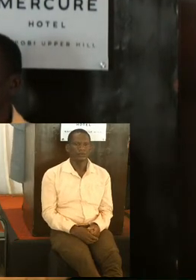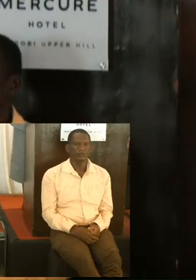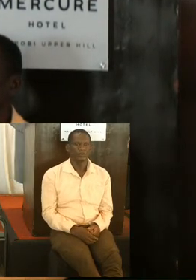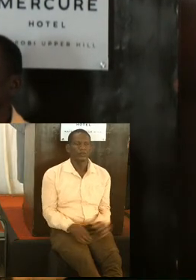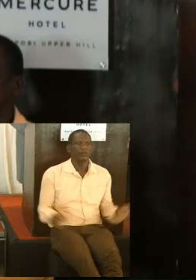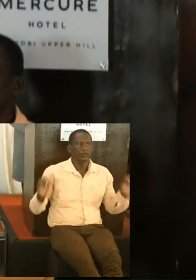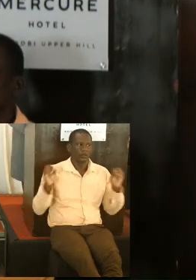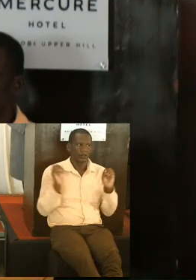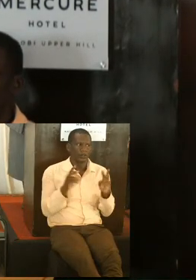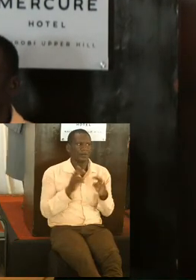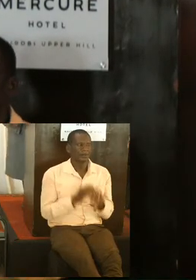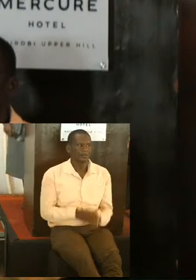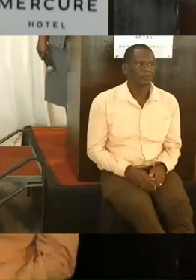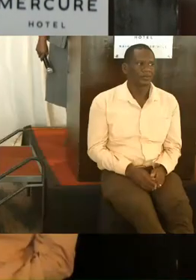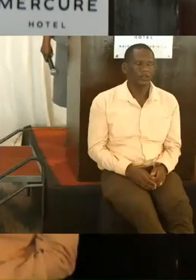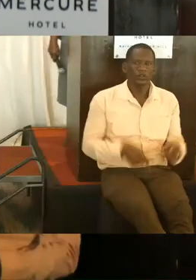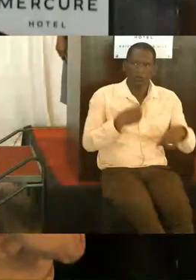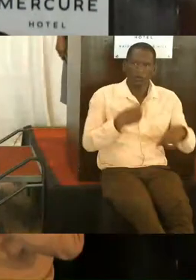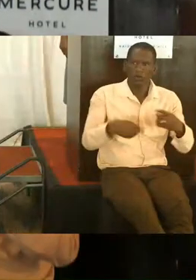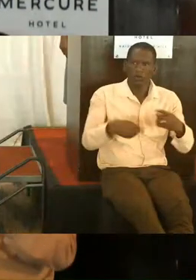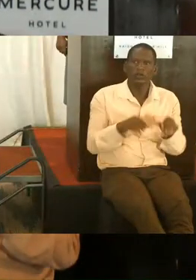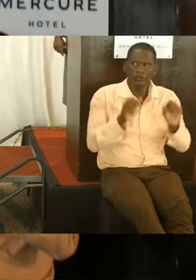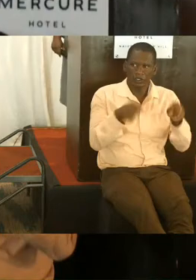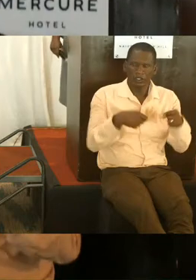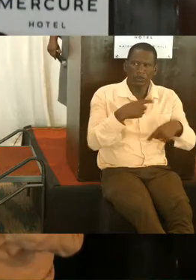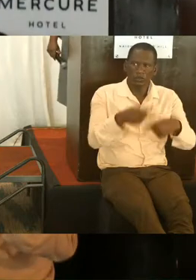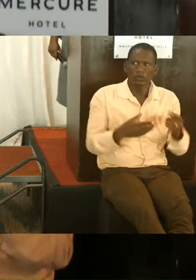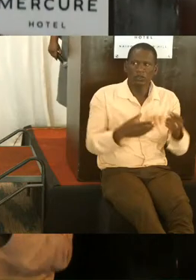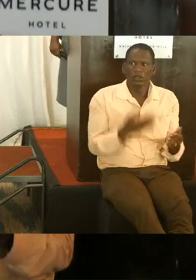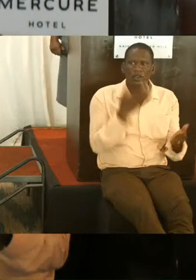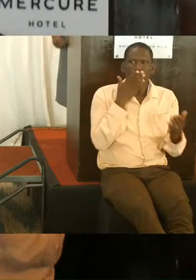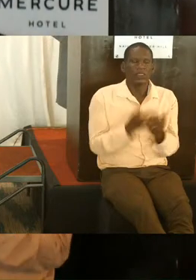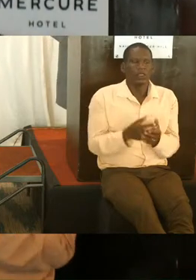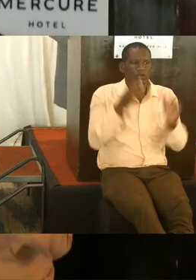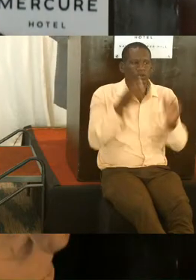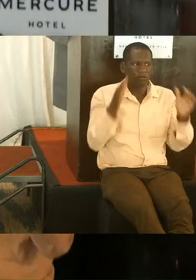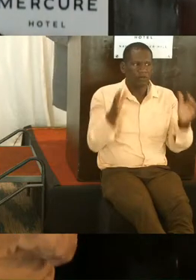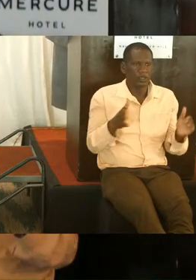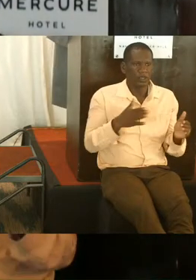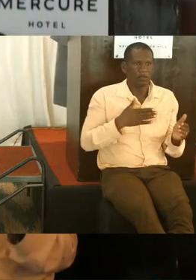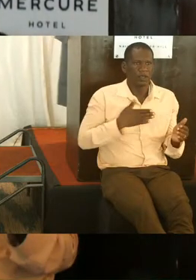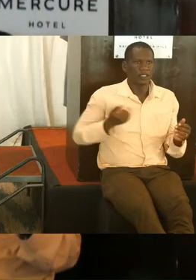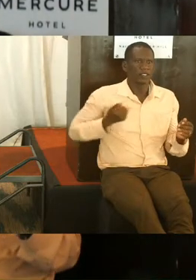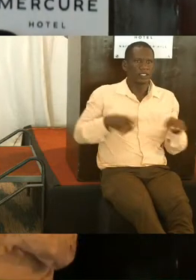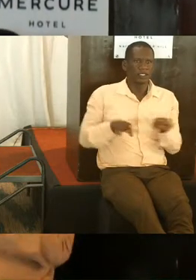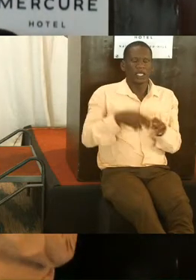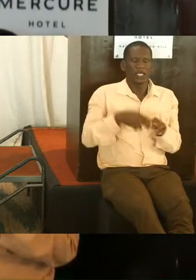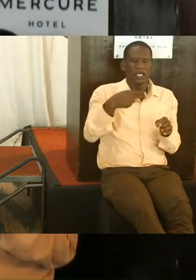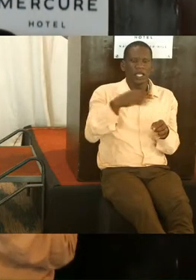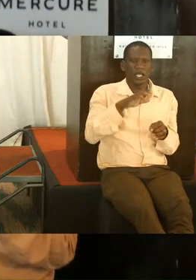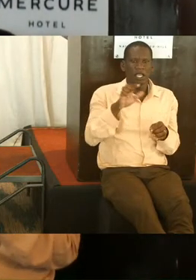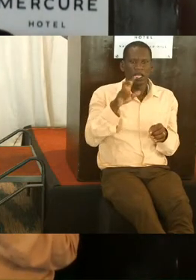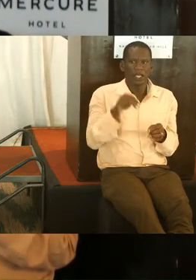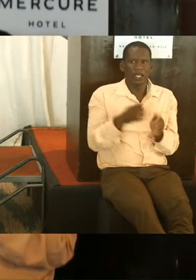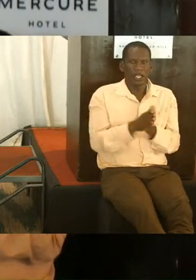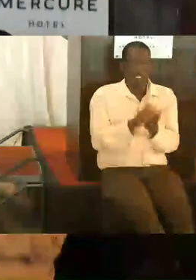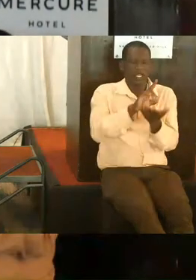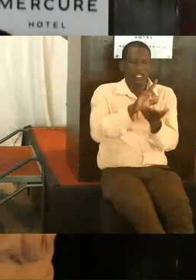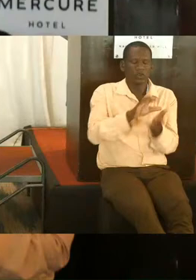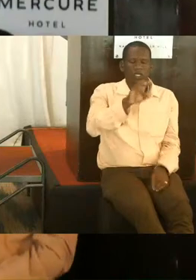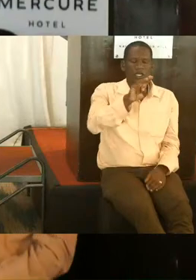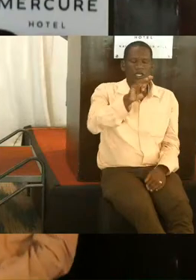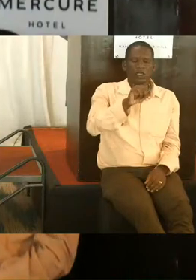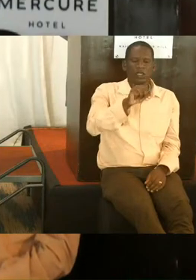okay we proceed uh thank you very much my dear sister Helen and Dr Michelle